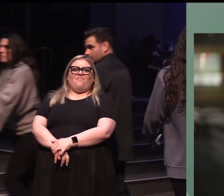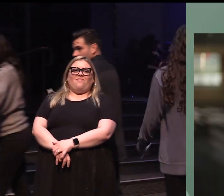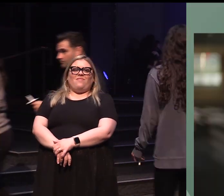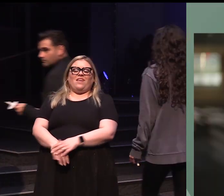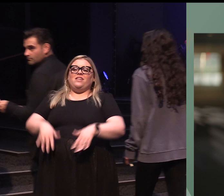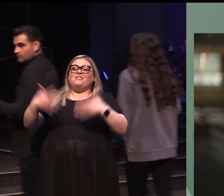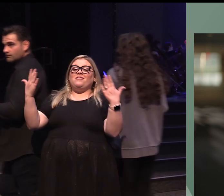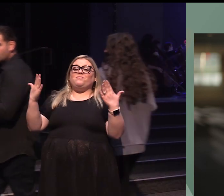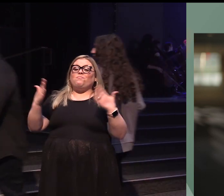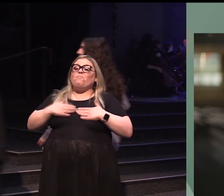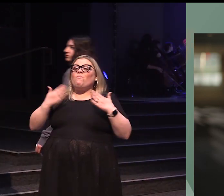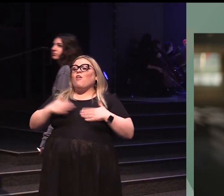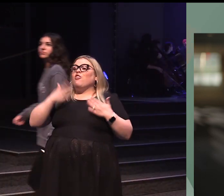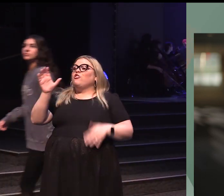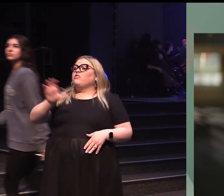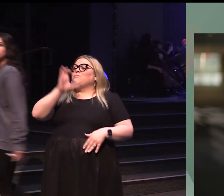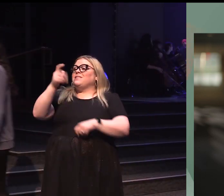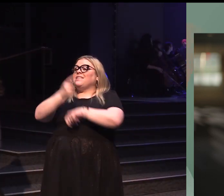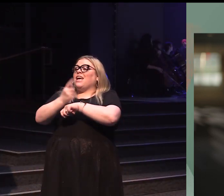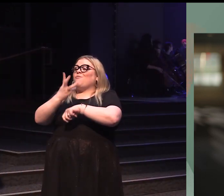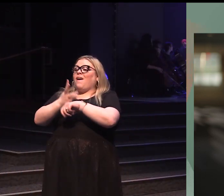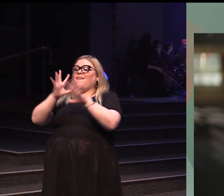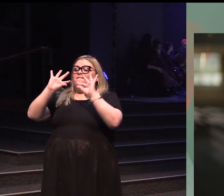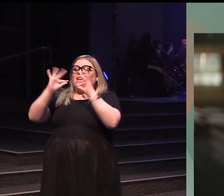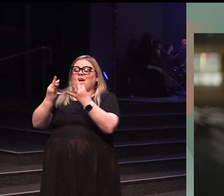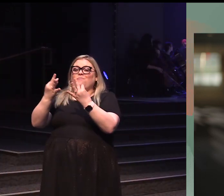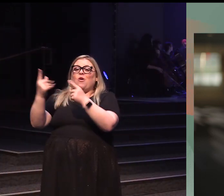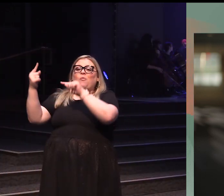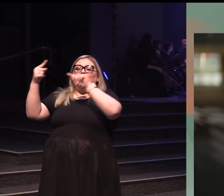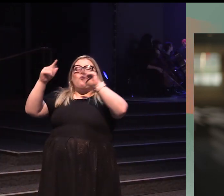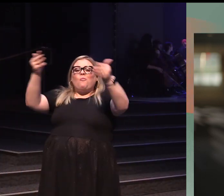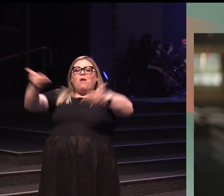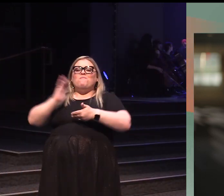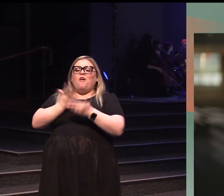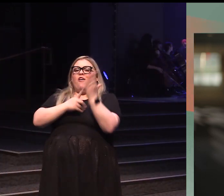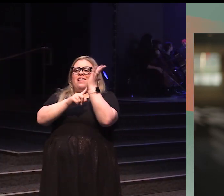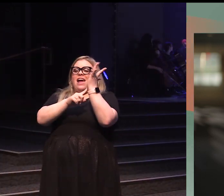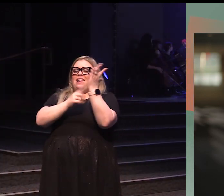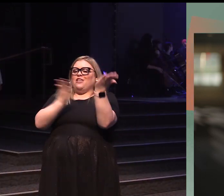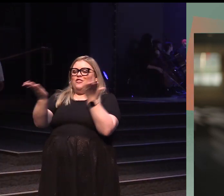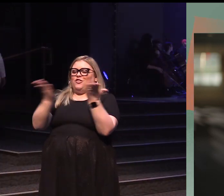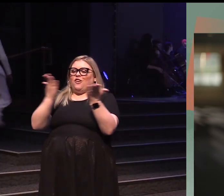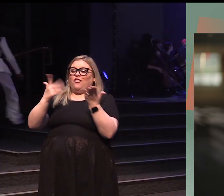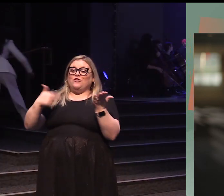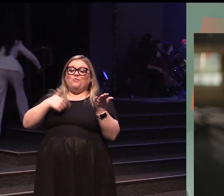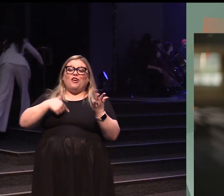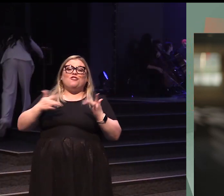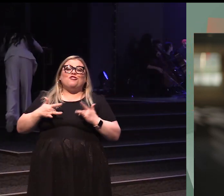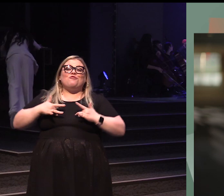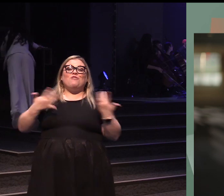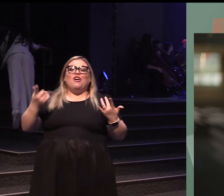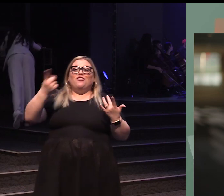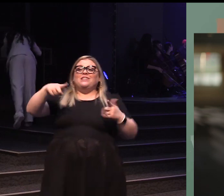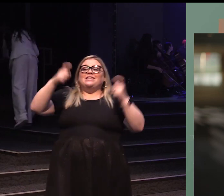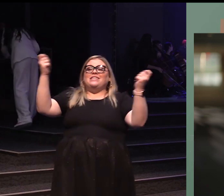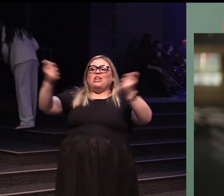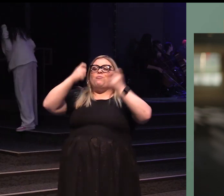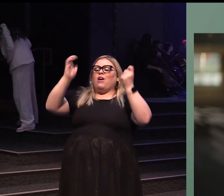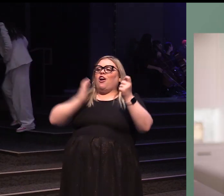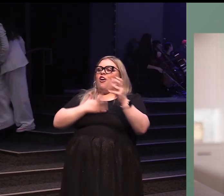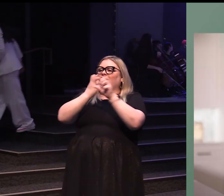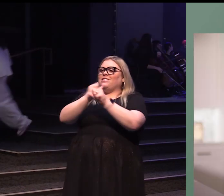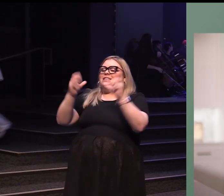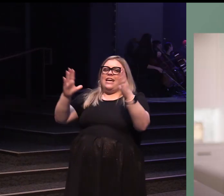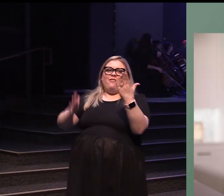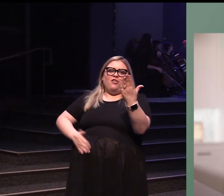Merry Christmas, Gateway family, and welcome to our Candlelight services. We are so excited to celebrate our Savior's birth with